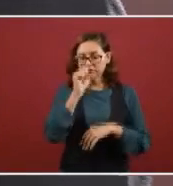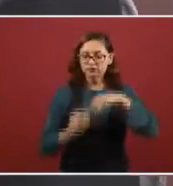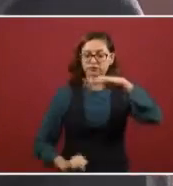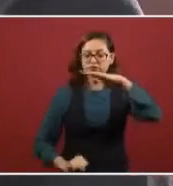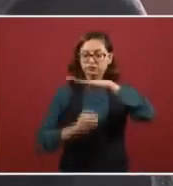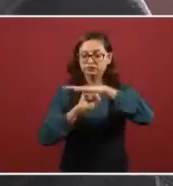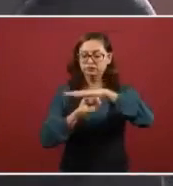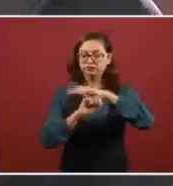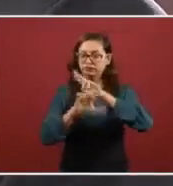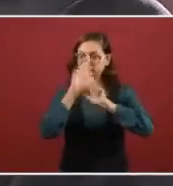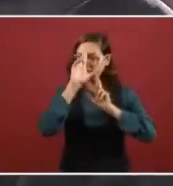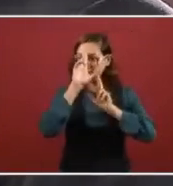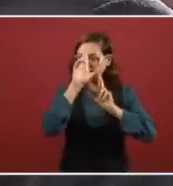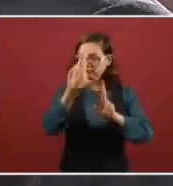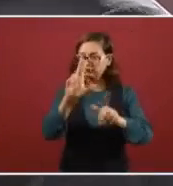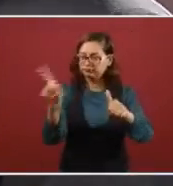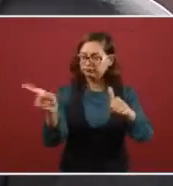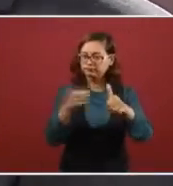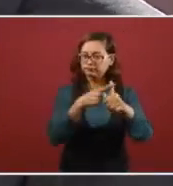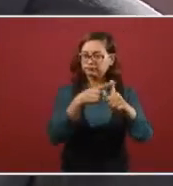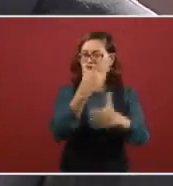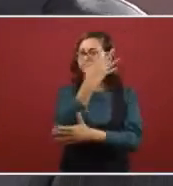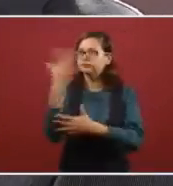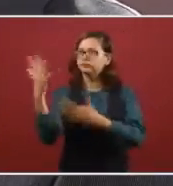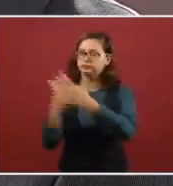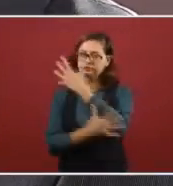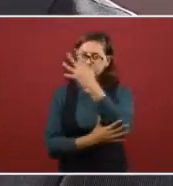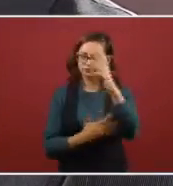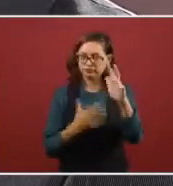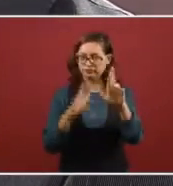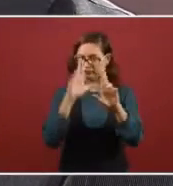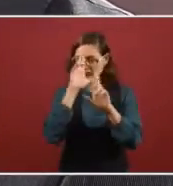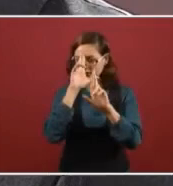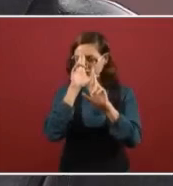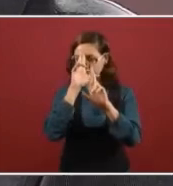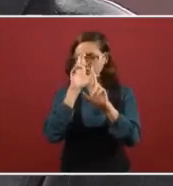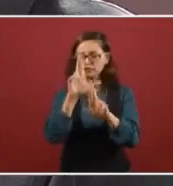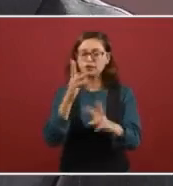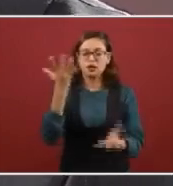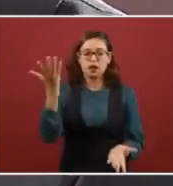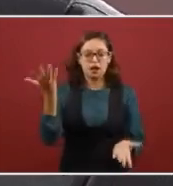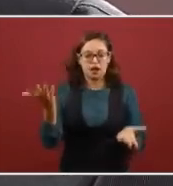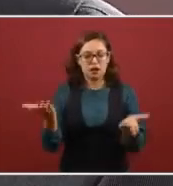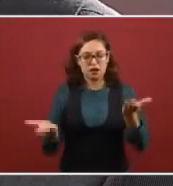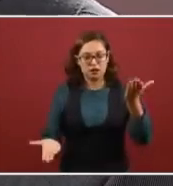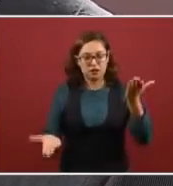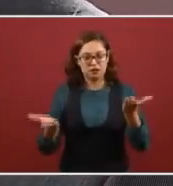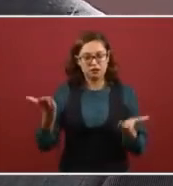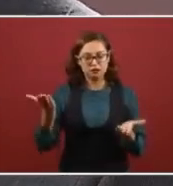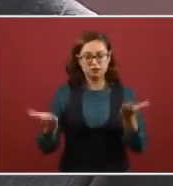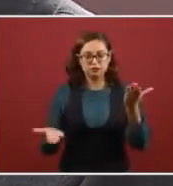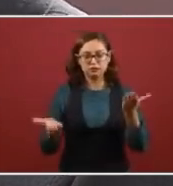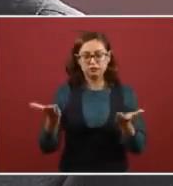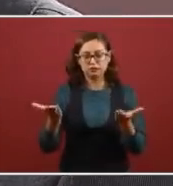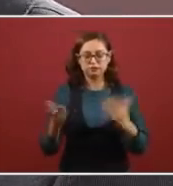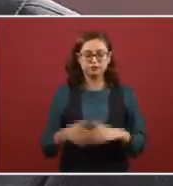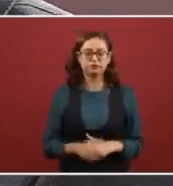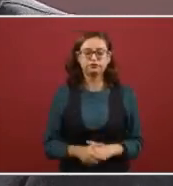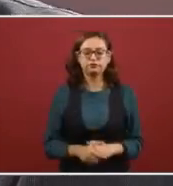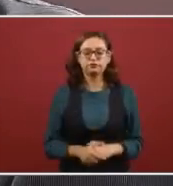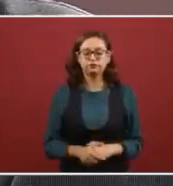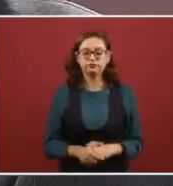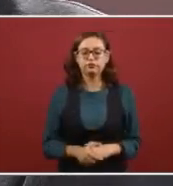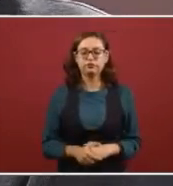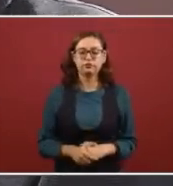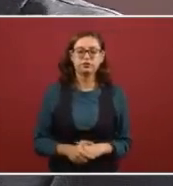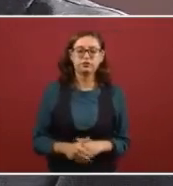in respect for the environment and an equilibrium